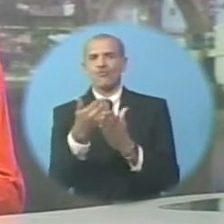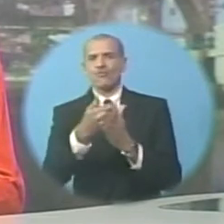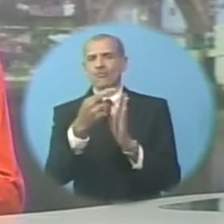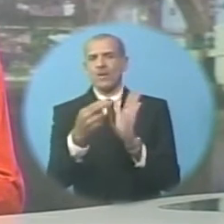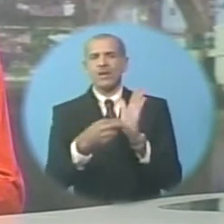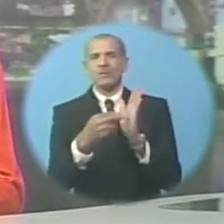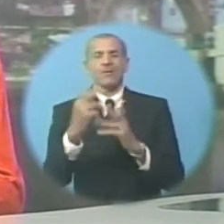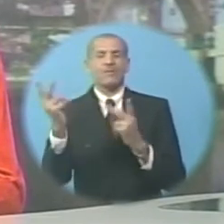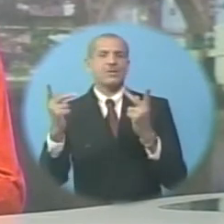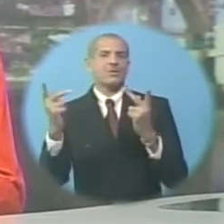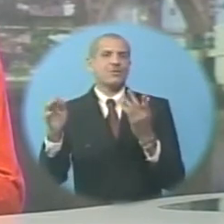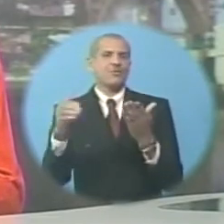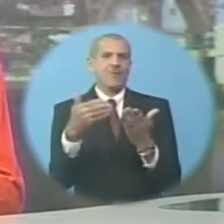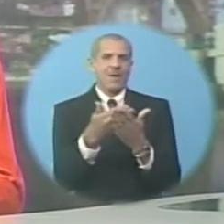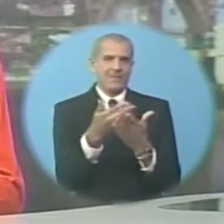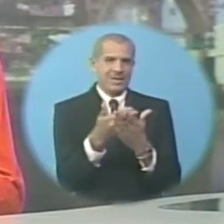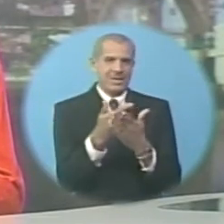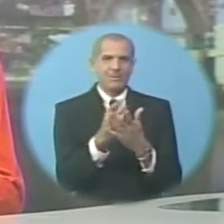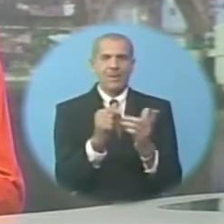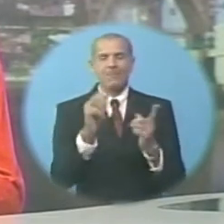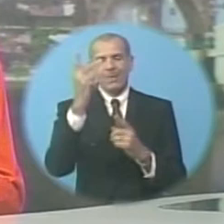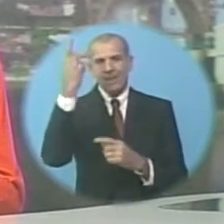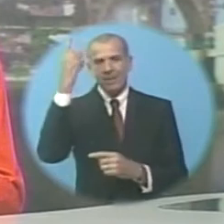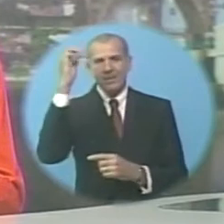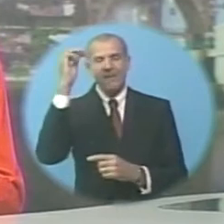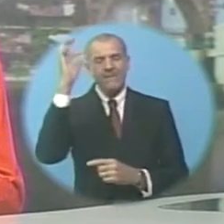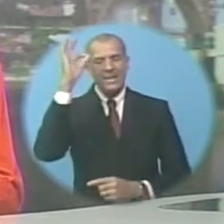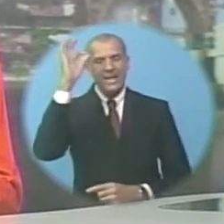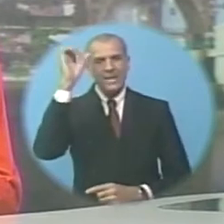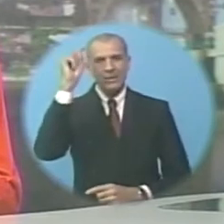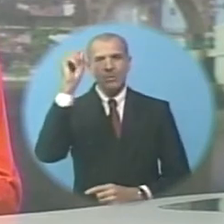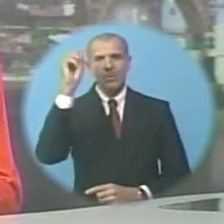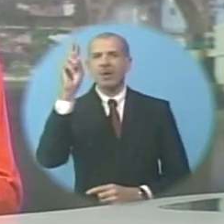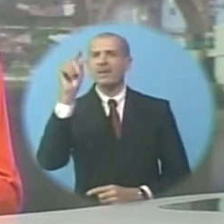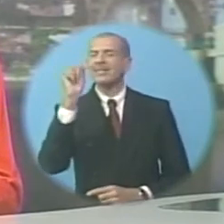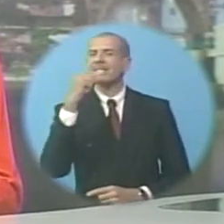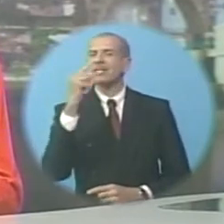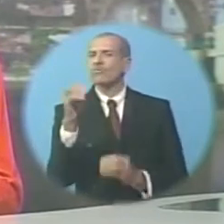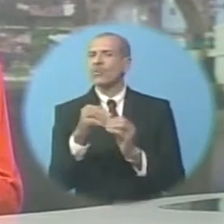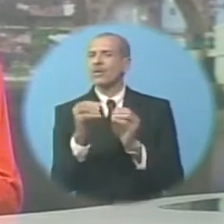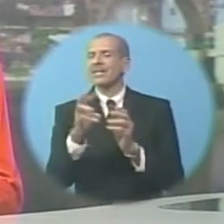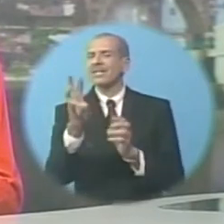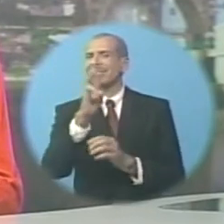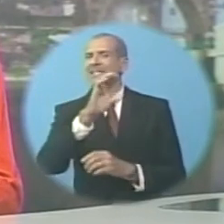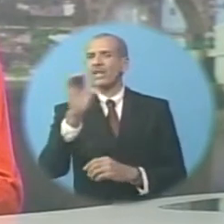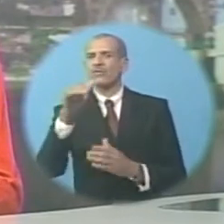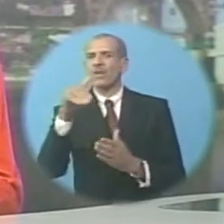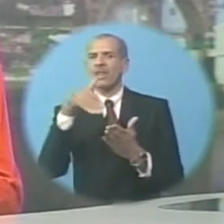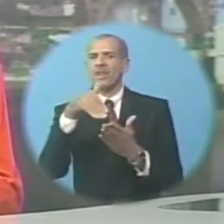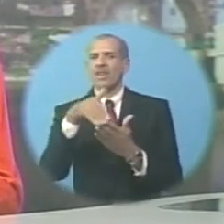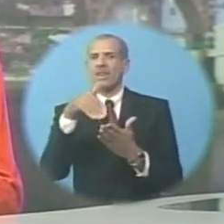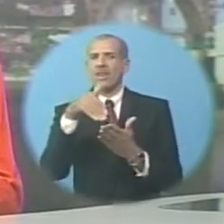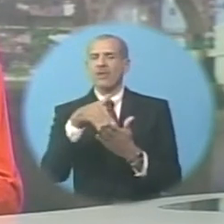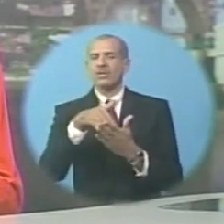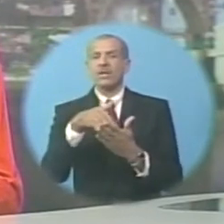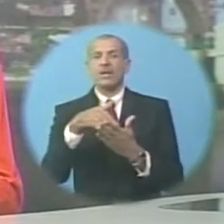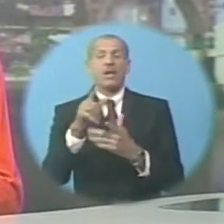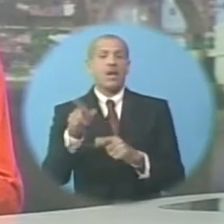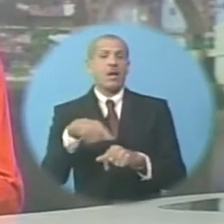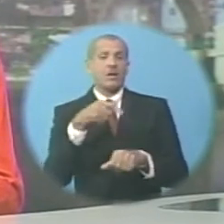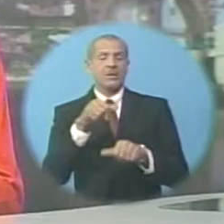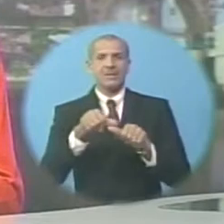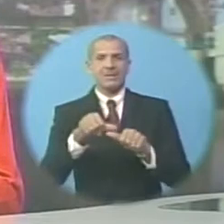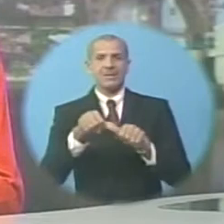visitor arrivals. This from Prime Minister Fundell Stewart. He says there were more than 600,000 long-stay visitors last